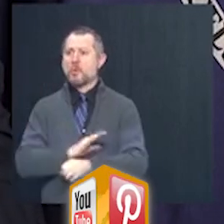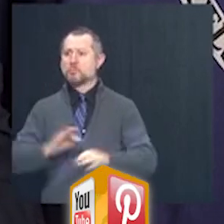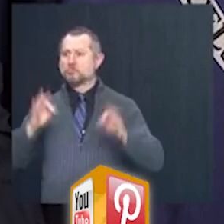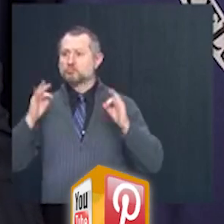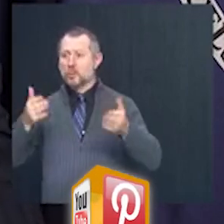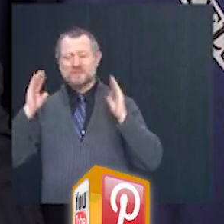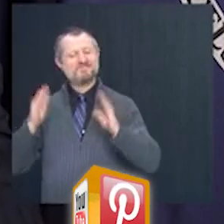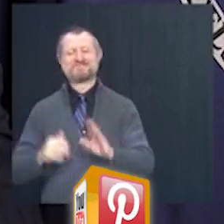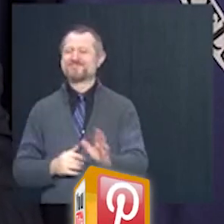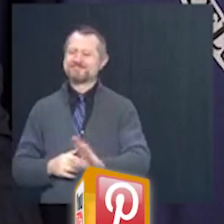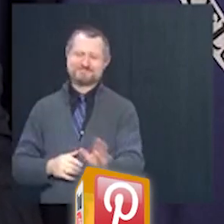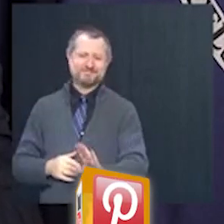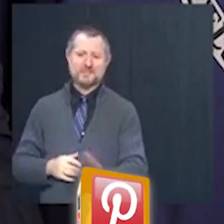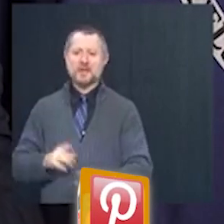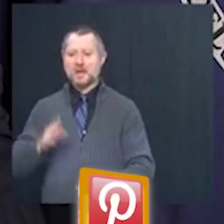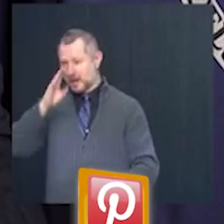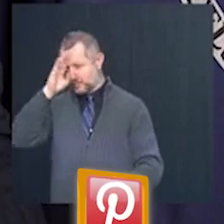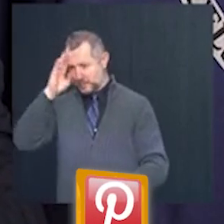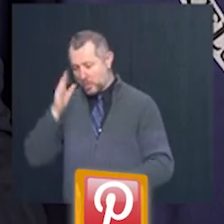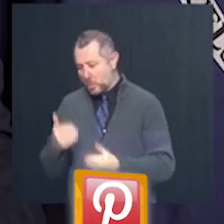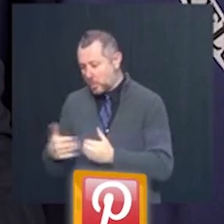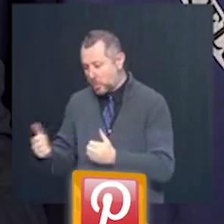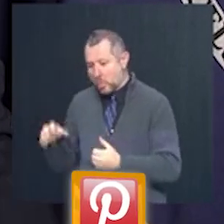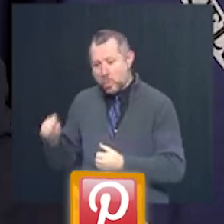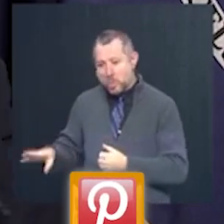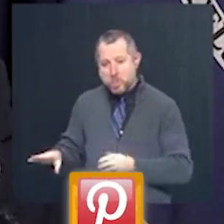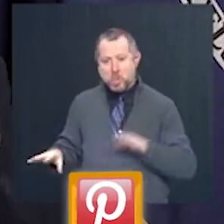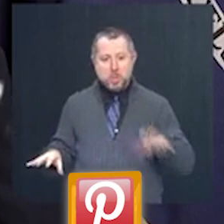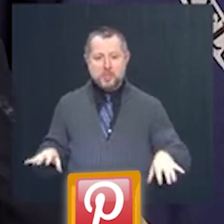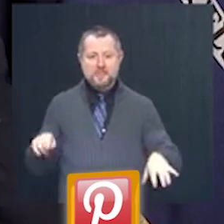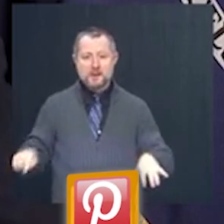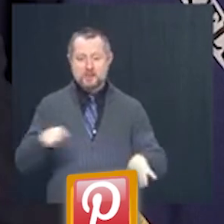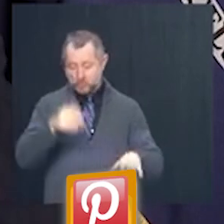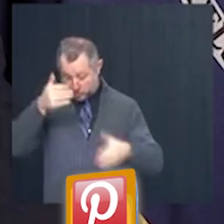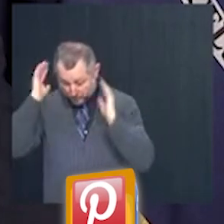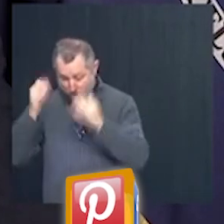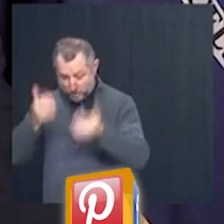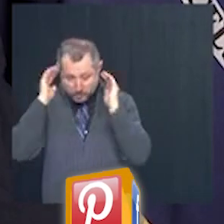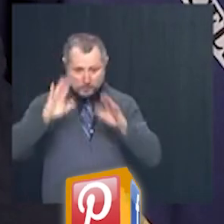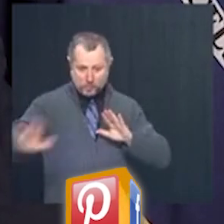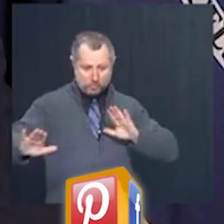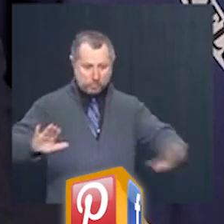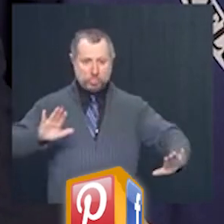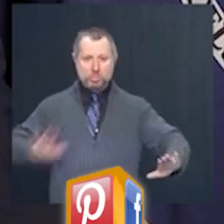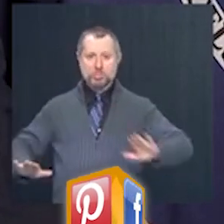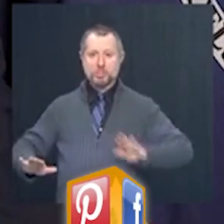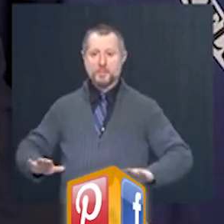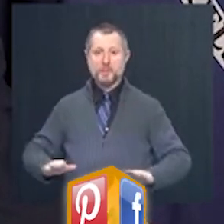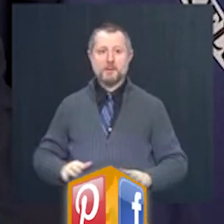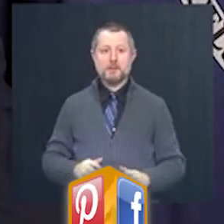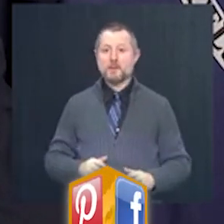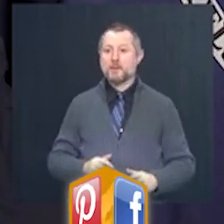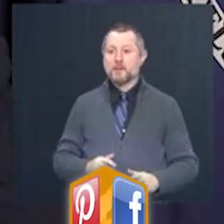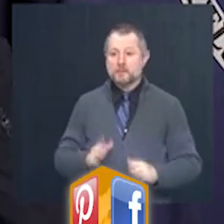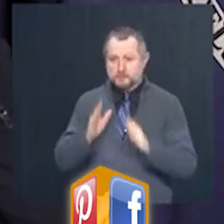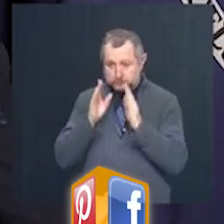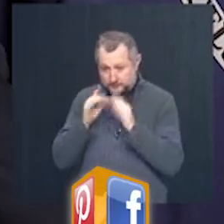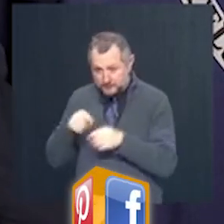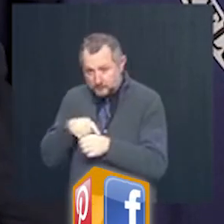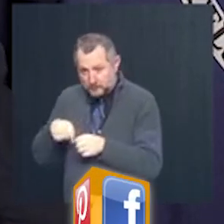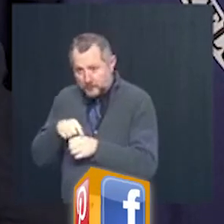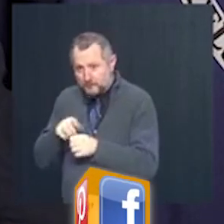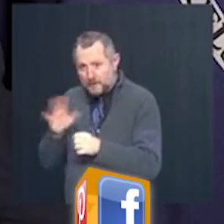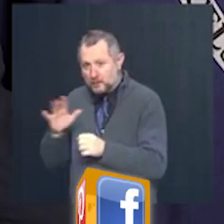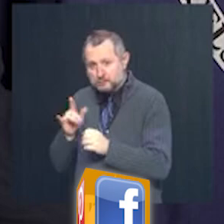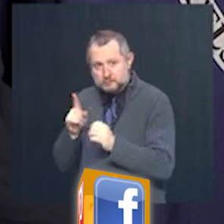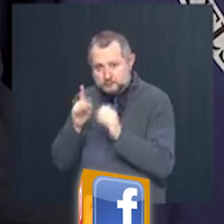Individual hospitals were overwhelmed. And the individual hospital was a silo. So they